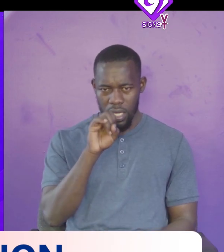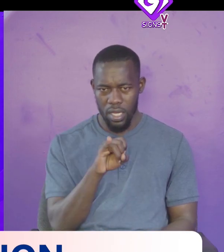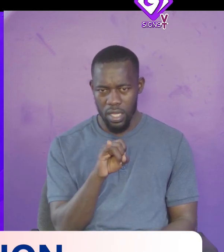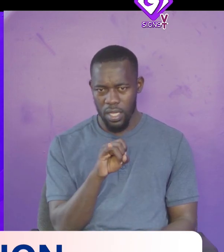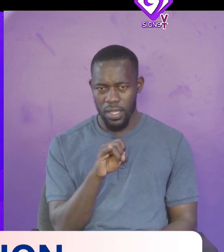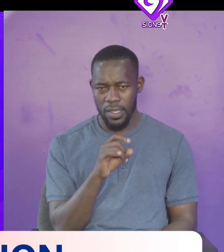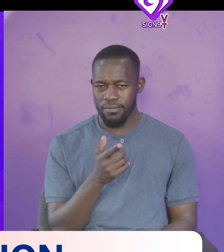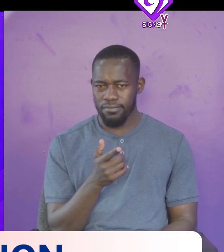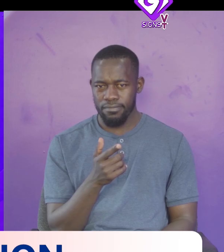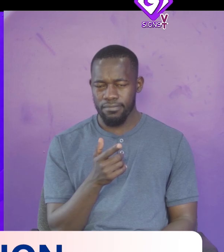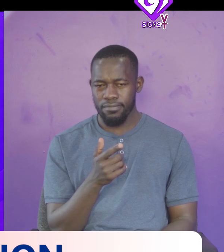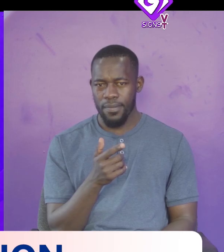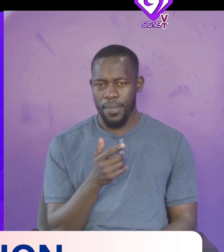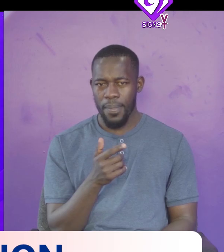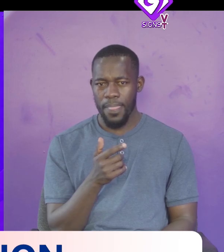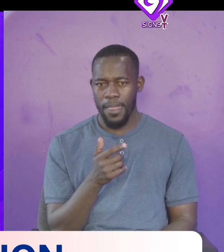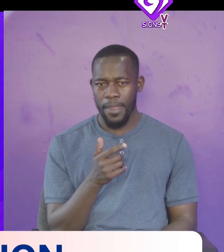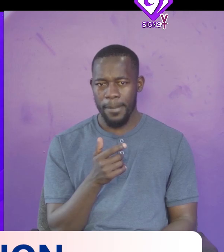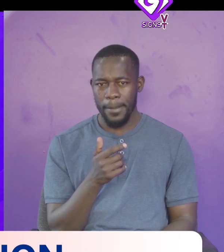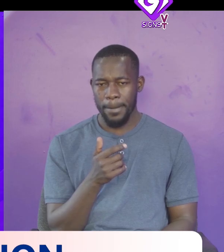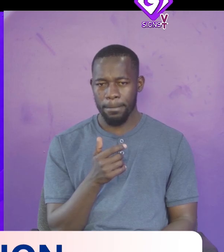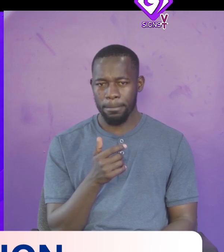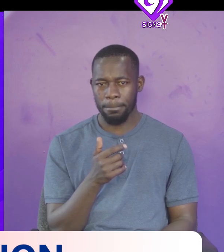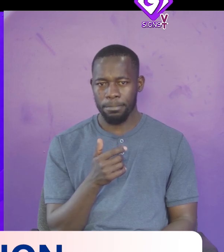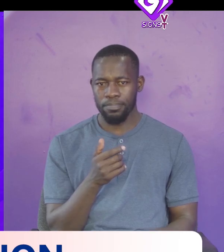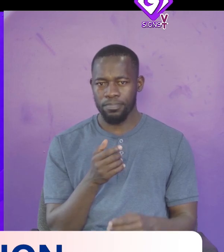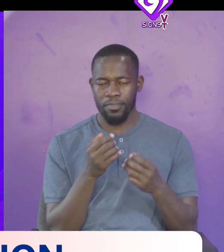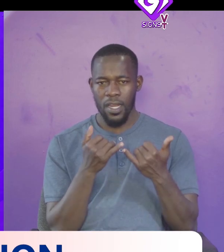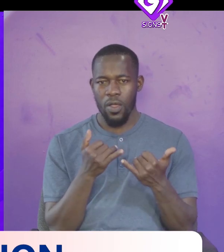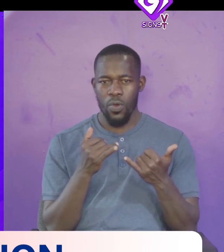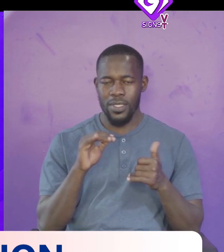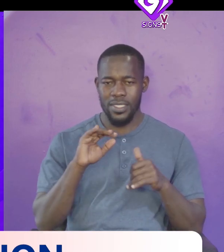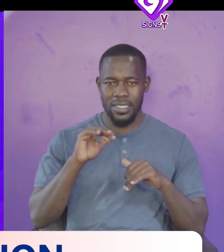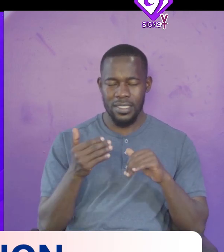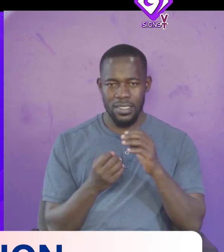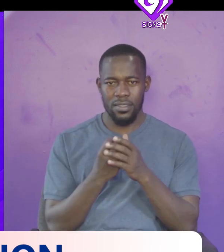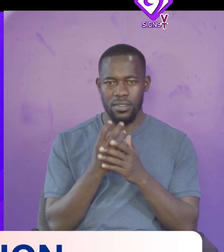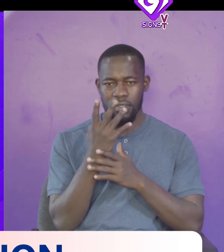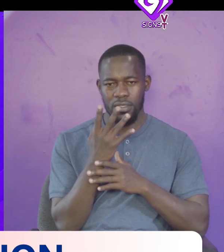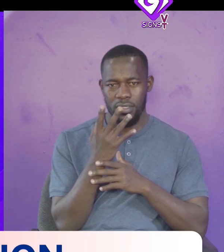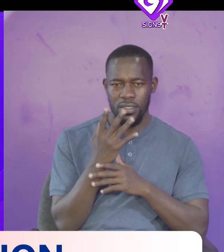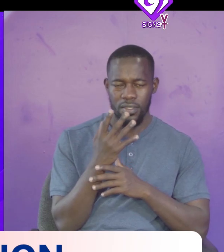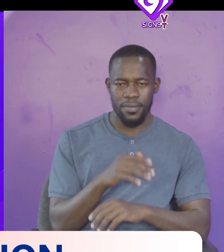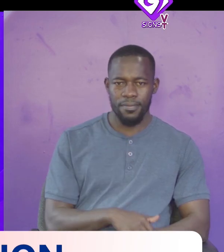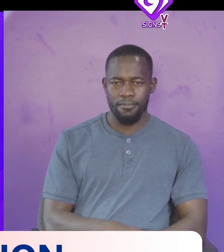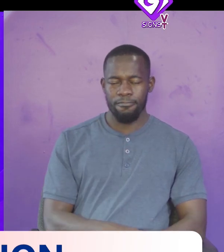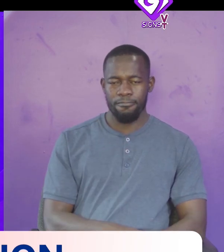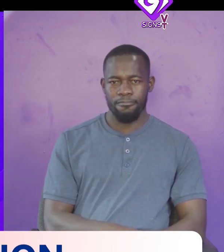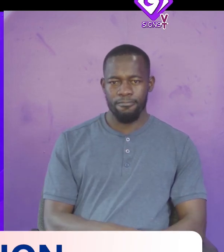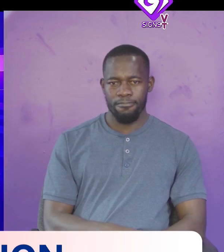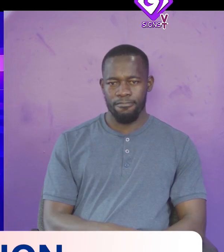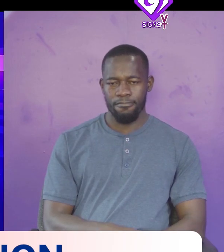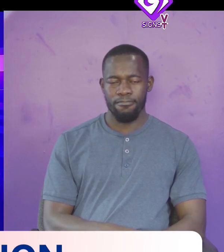say about that? Good for the city? Finally, the city is getting a facelift? No, it is